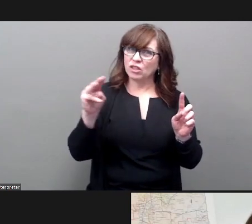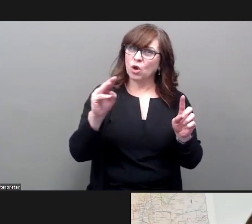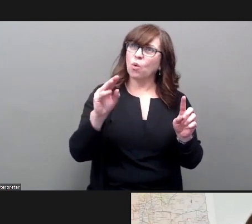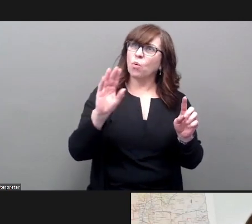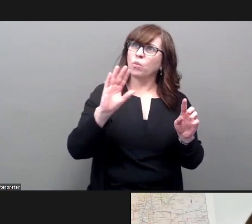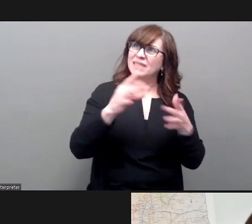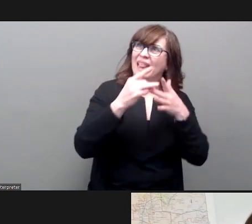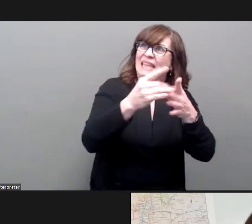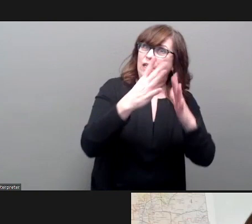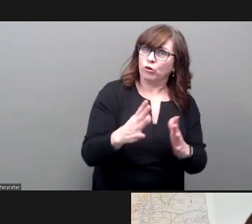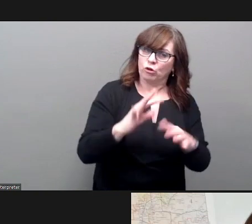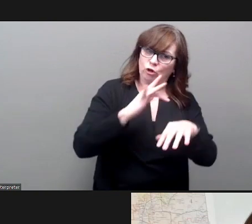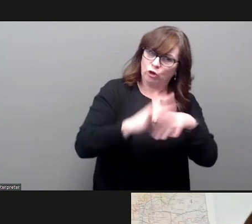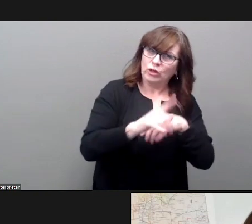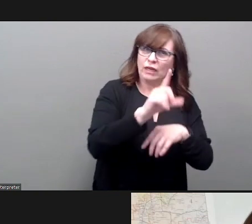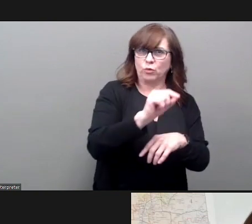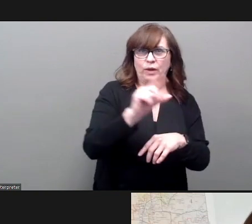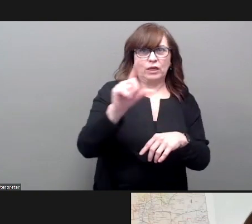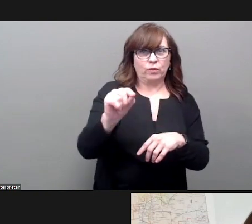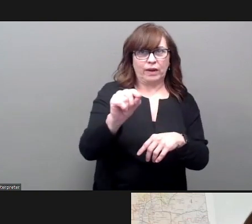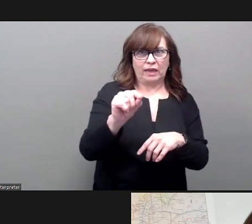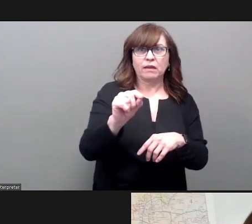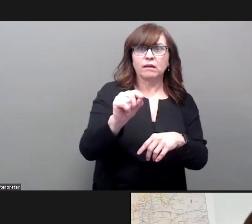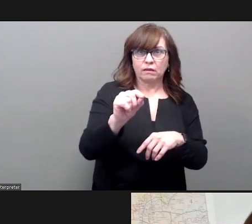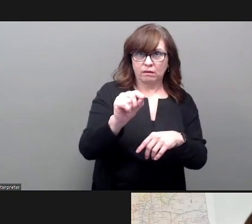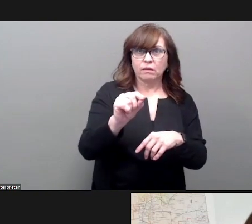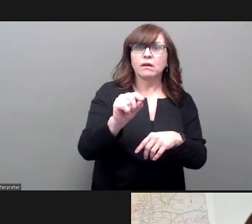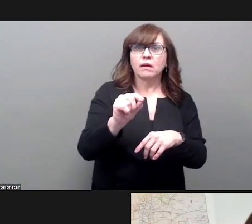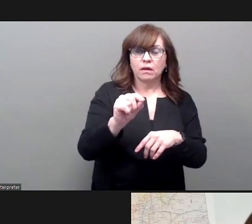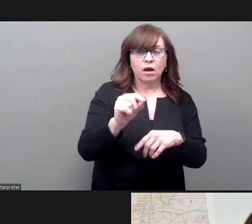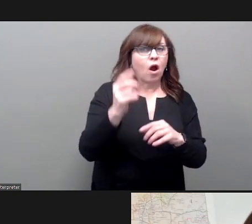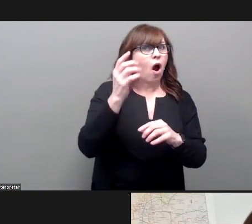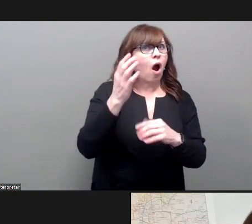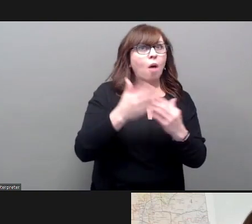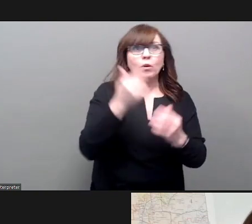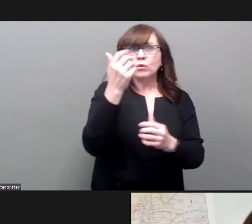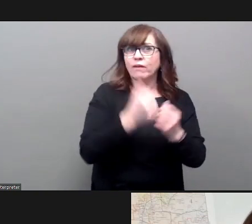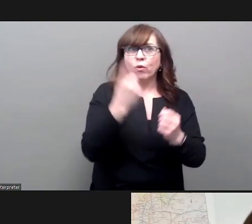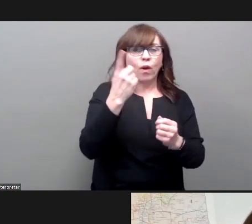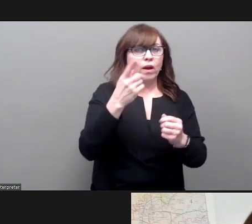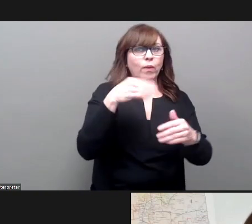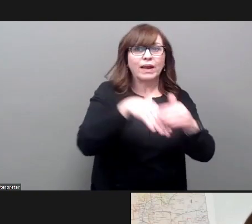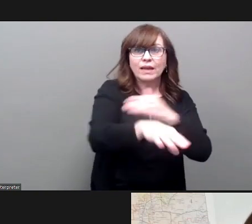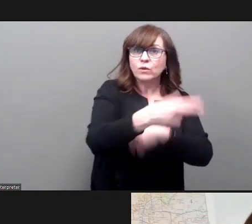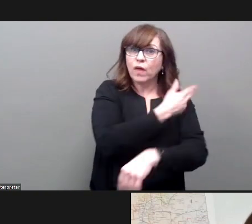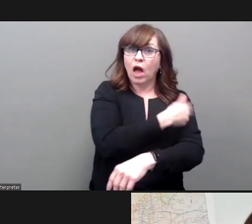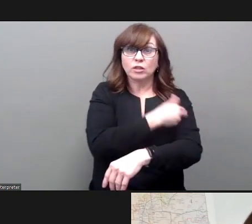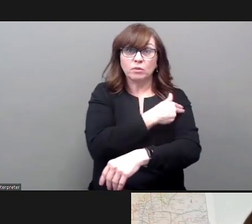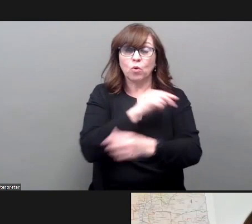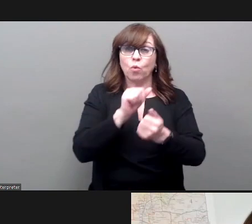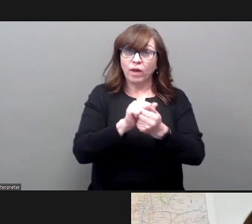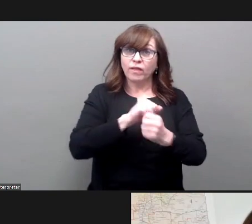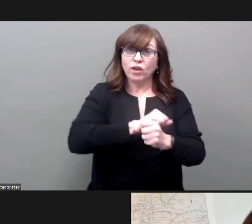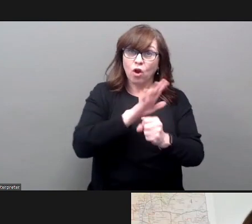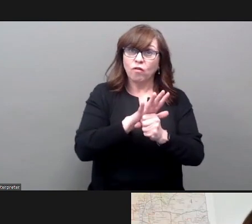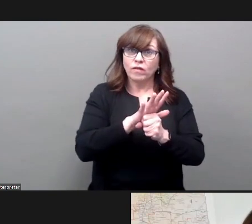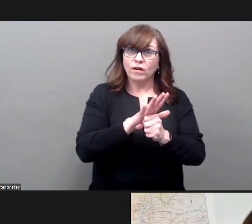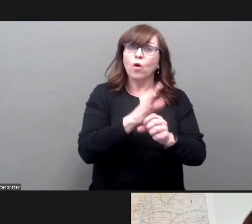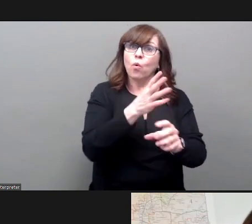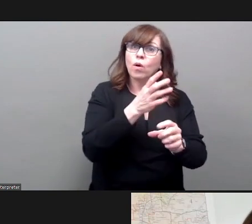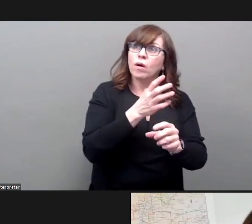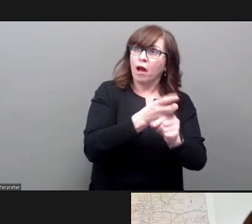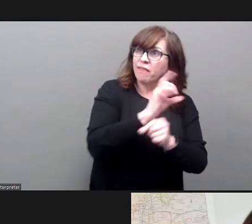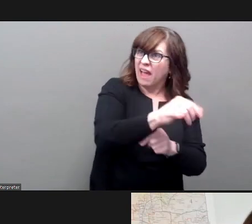in 2020, I think it was May. Almost everybody who came into the hospital with COVID got treated. And that